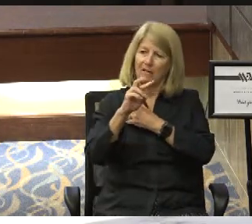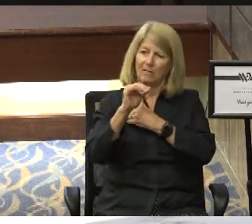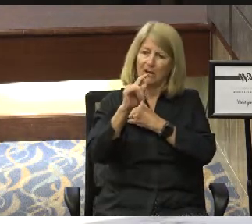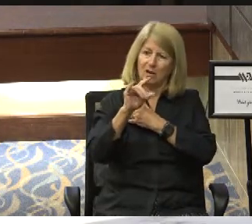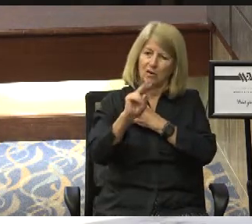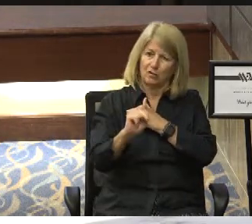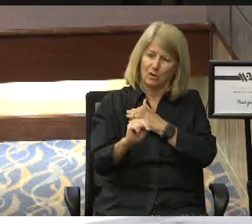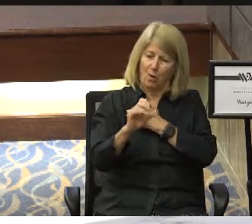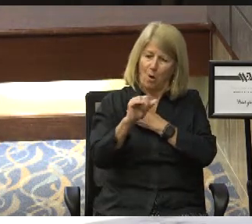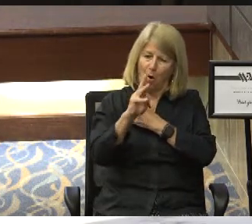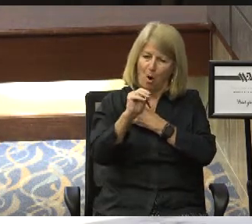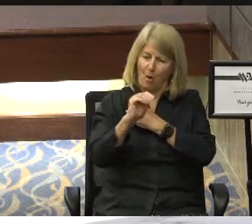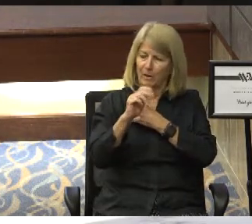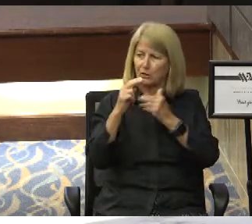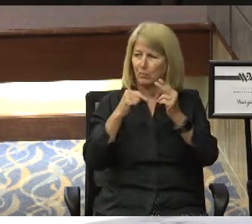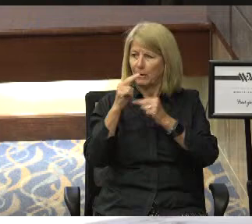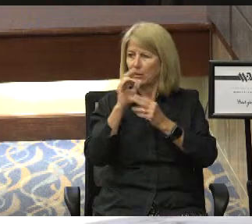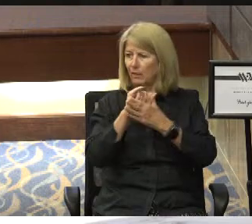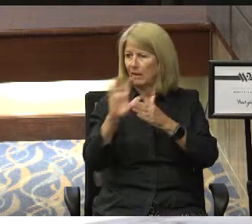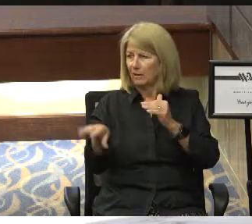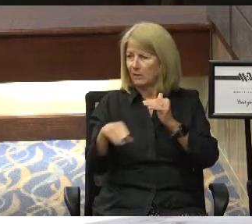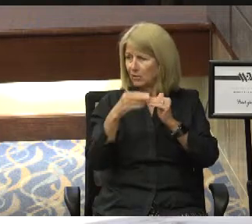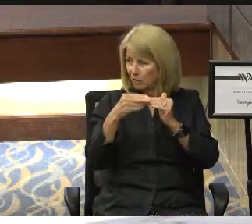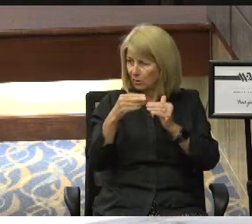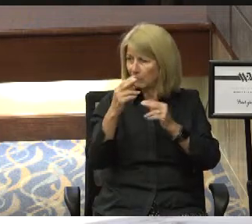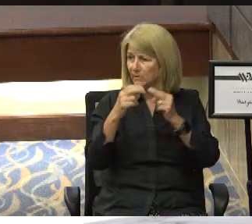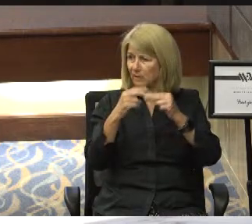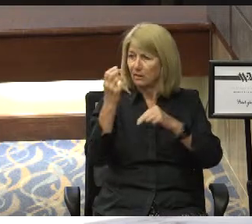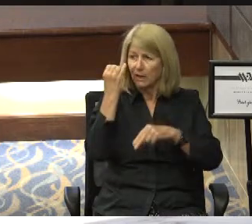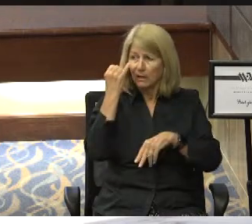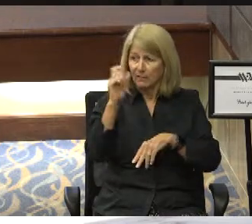build those additional facilities that are going to be needed. Okay.